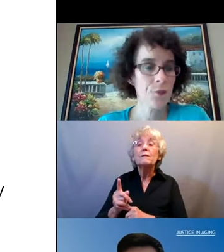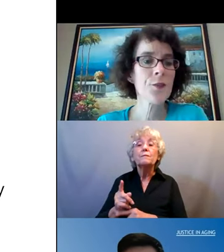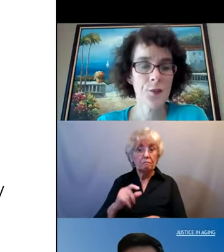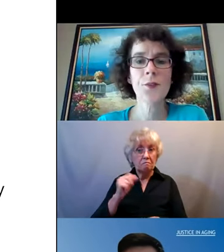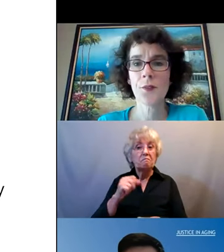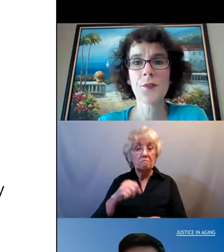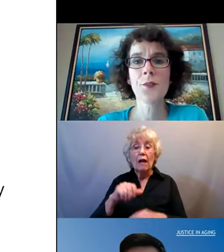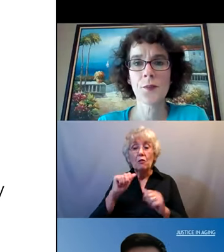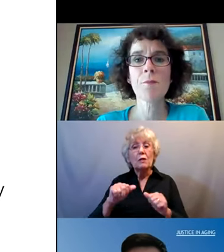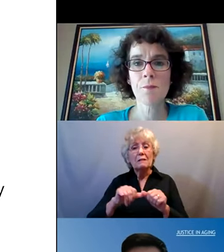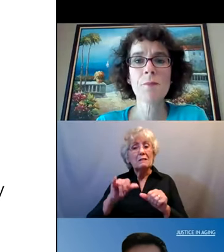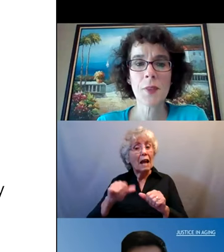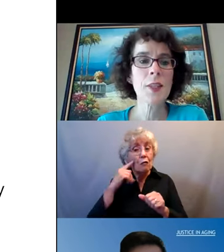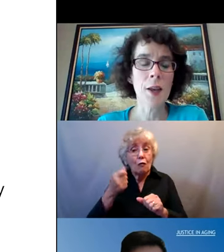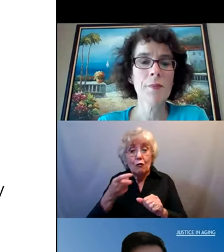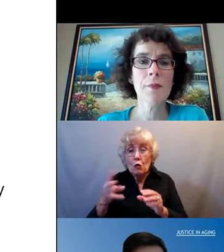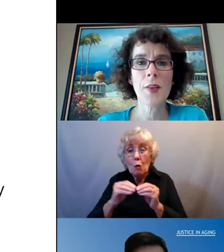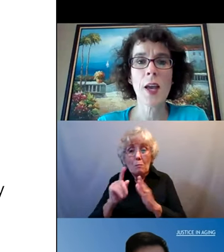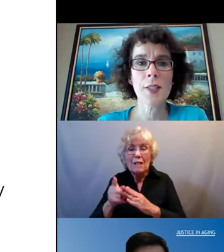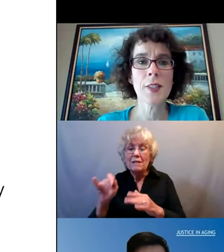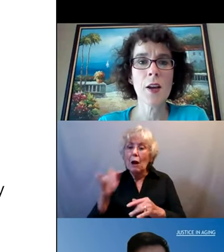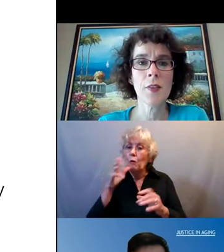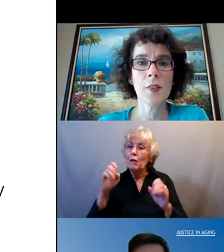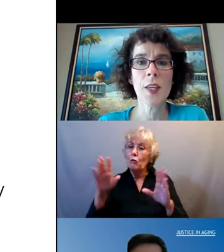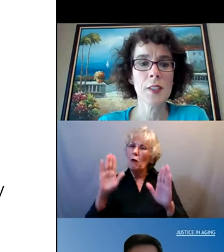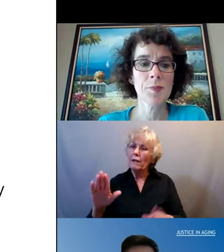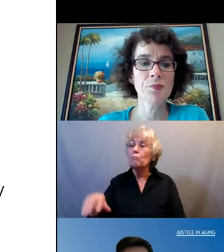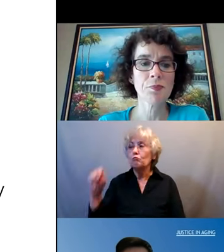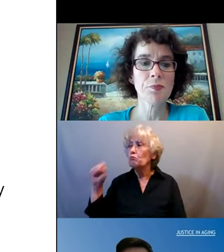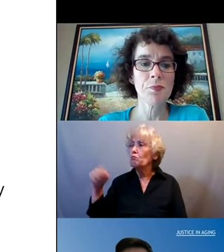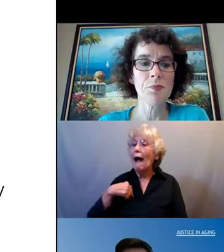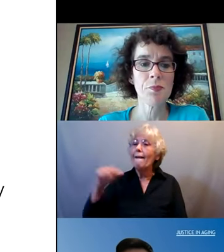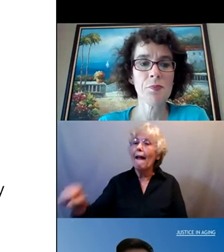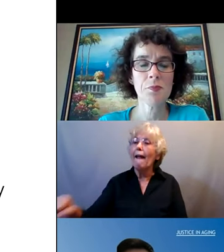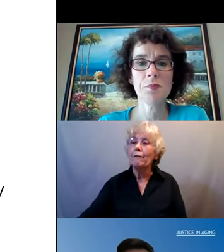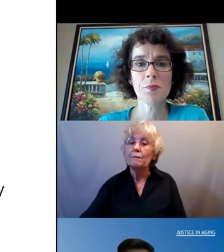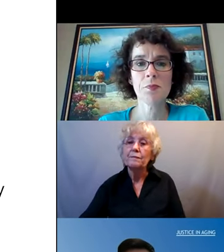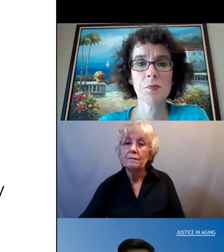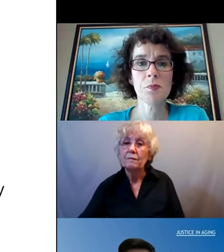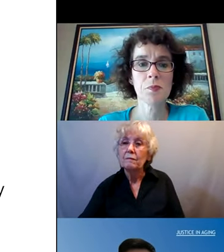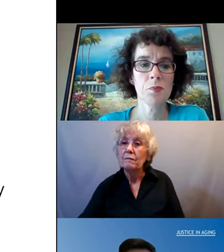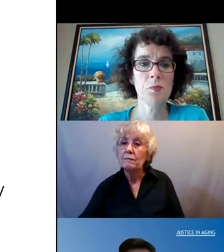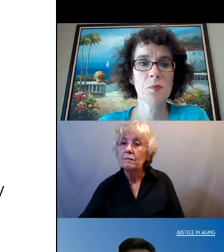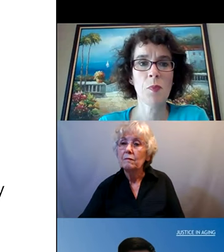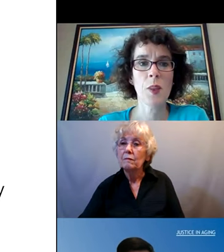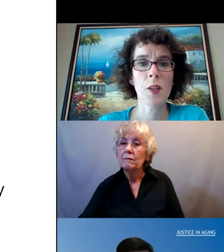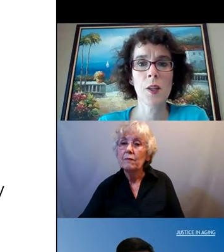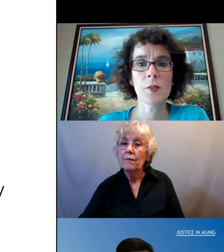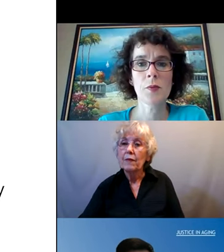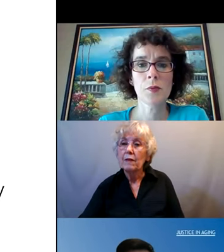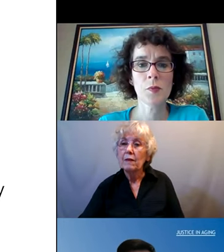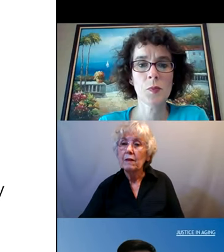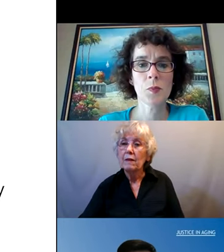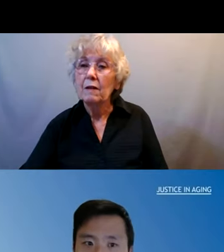even be here for a few more minutes. That would be great. I really appreciate it. I can stay on. Thanks. Then I'm going to ask my CDA team. I do want